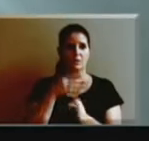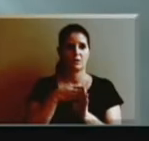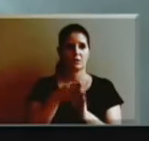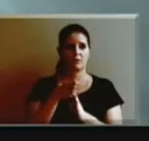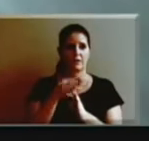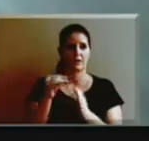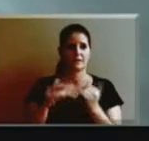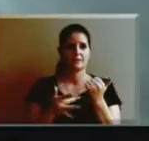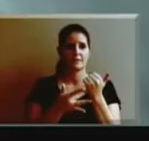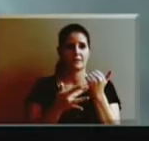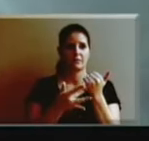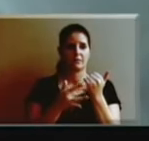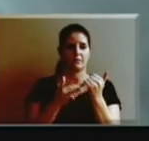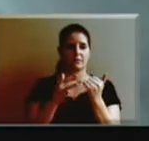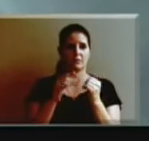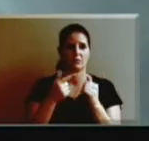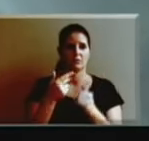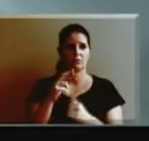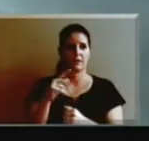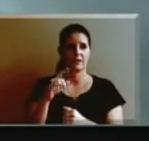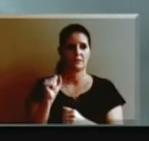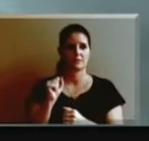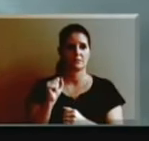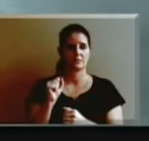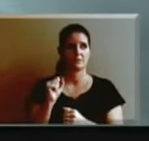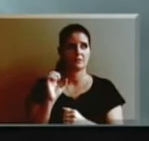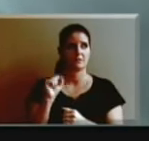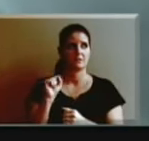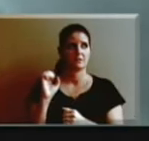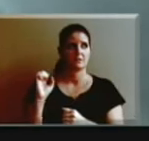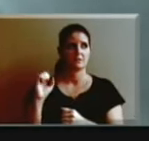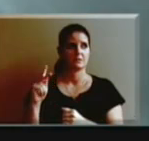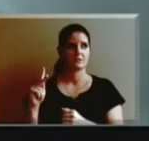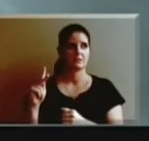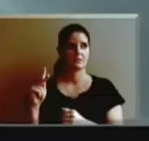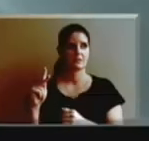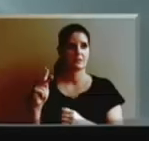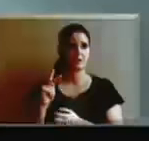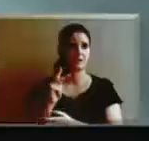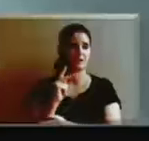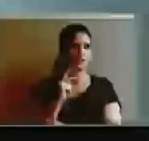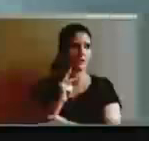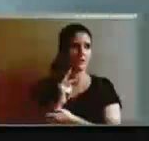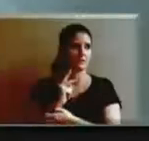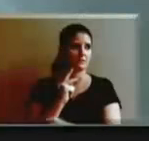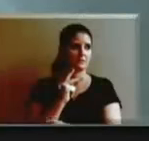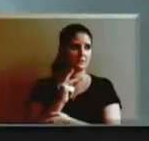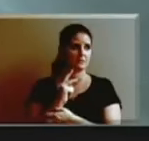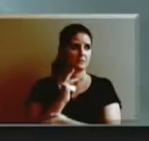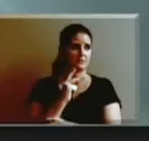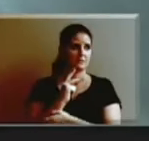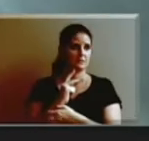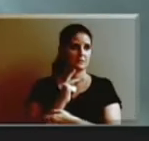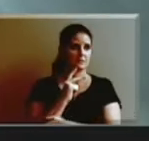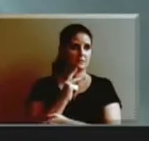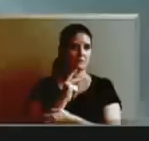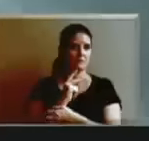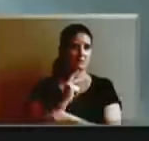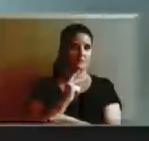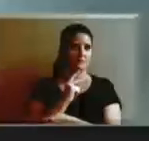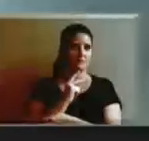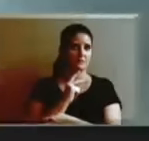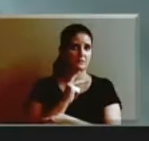$510,000. The SEEK, part of the formula itself, as local assessments increase, the